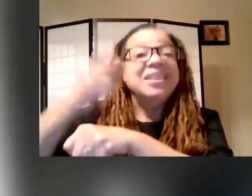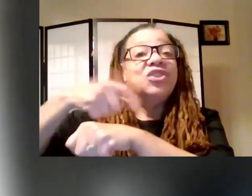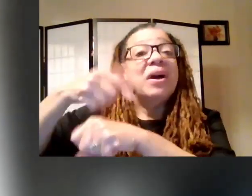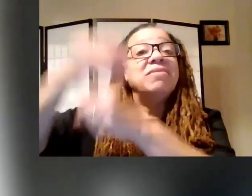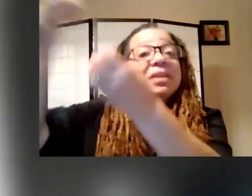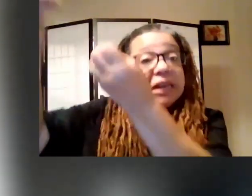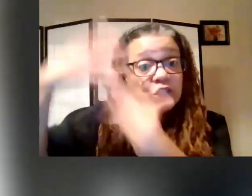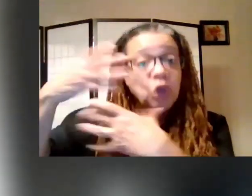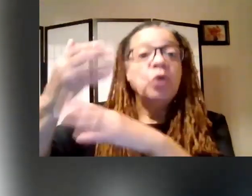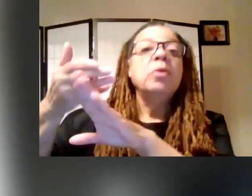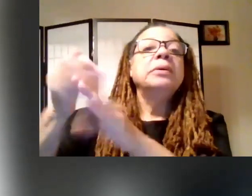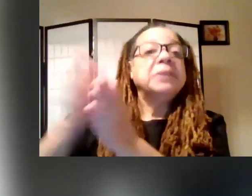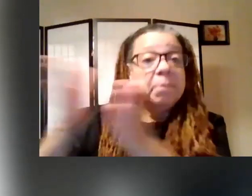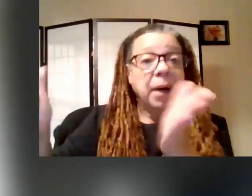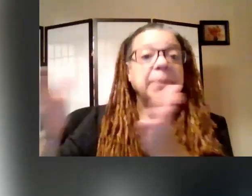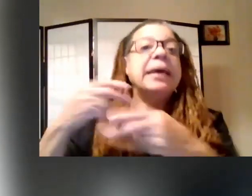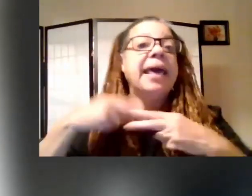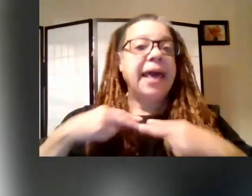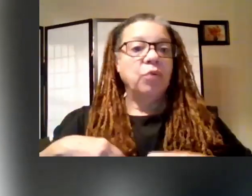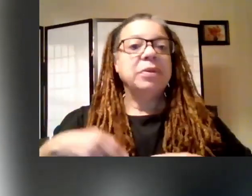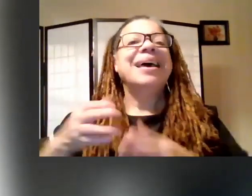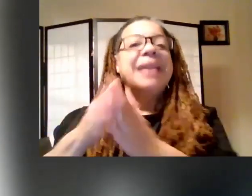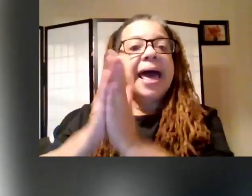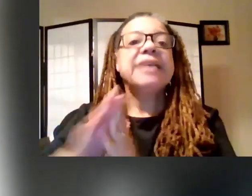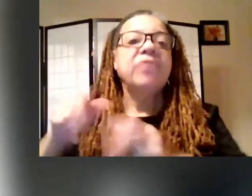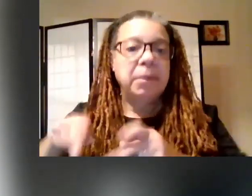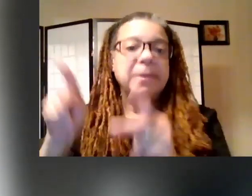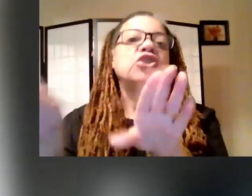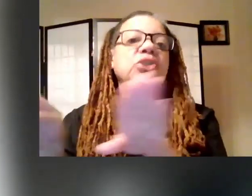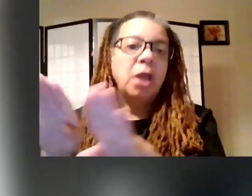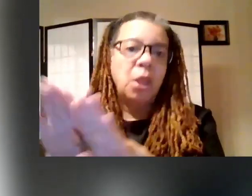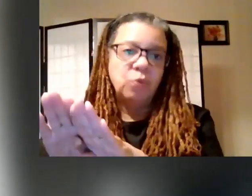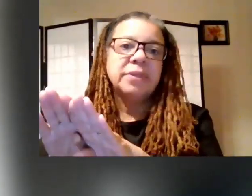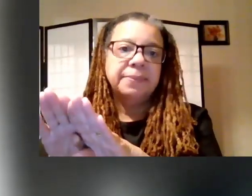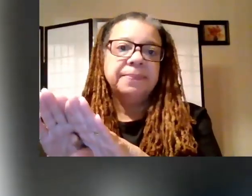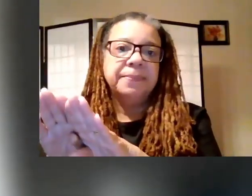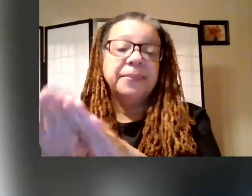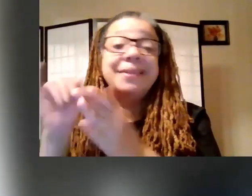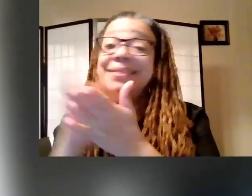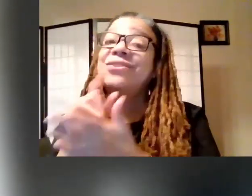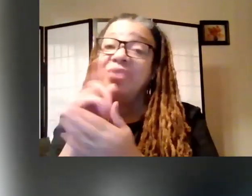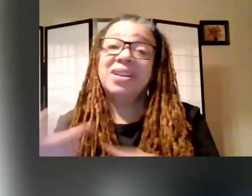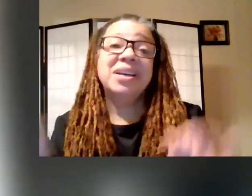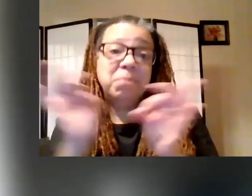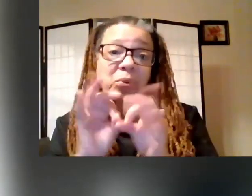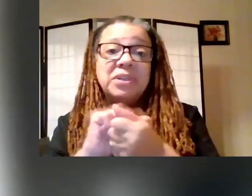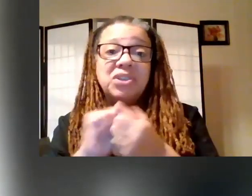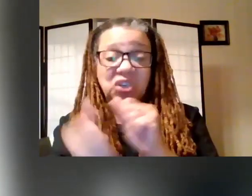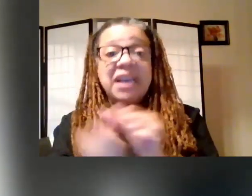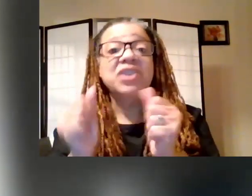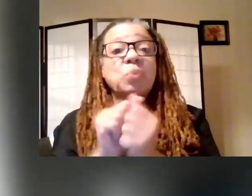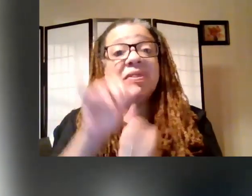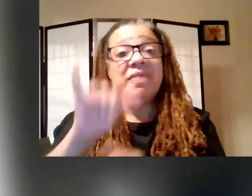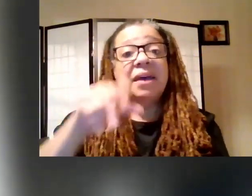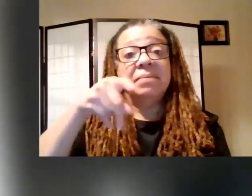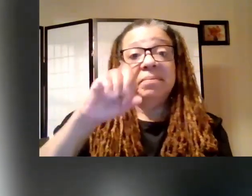to the Department of Public Health and ask for permission to close. And we think this is really important change as well. And then we're also